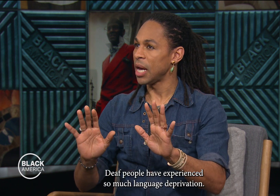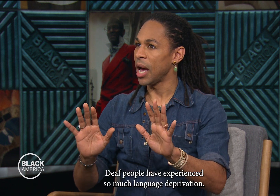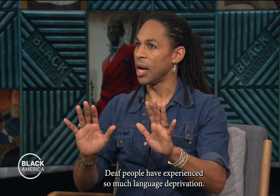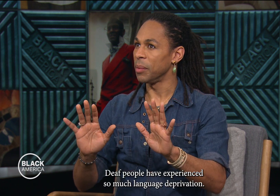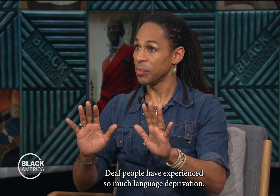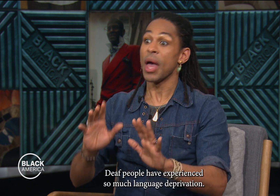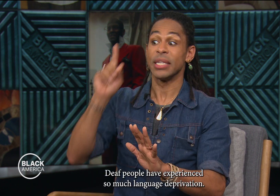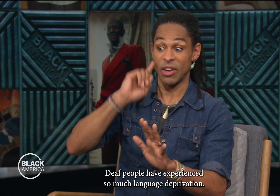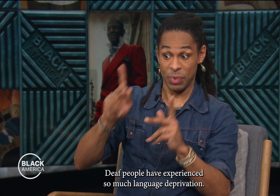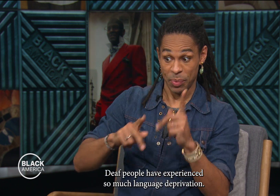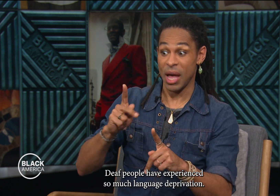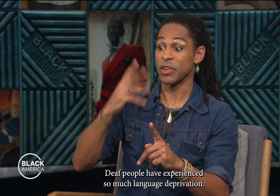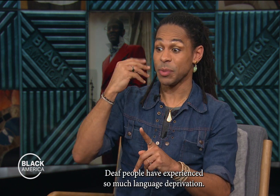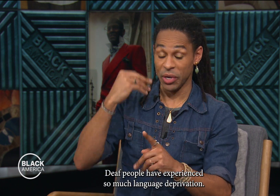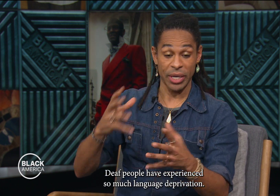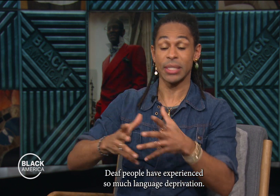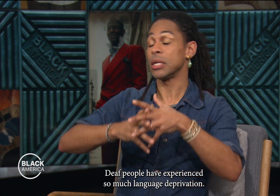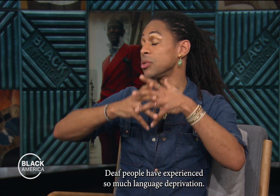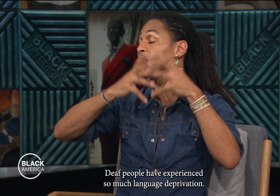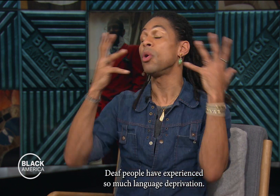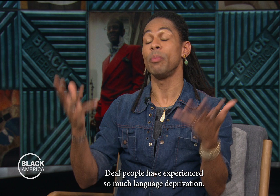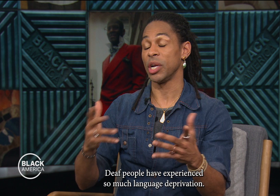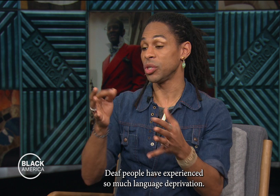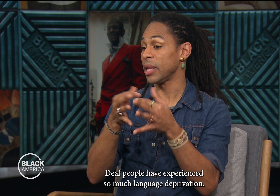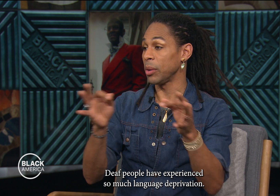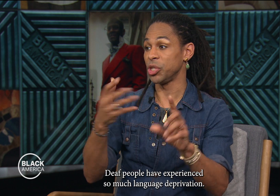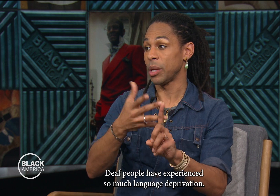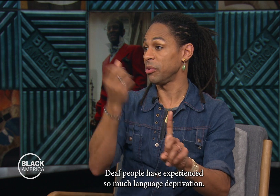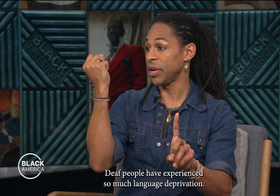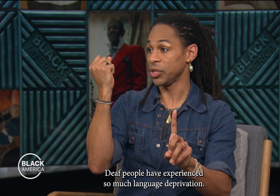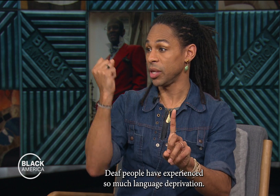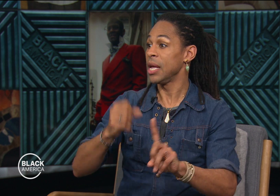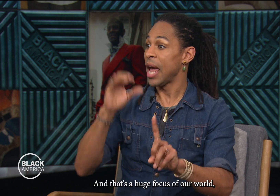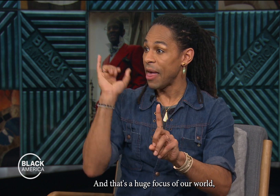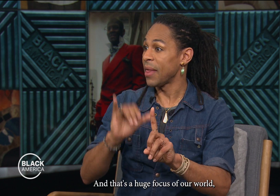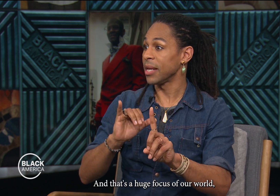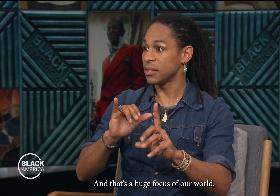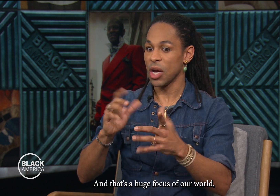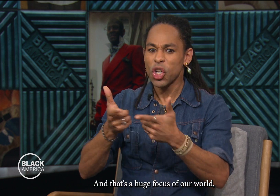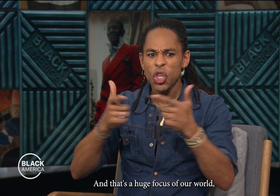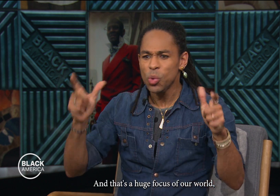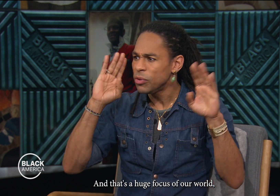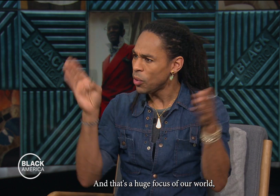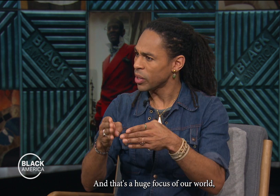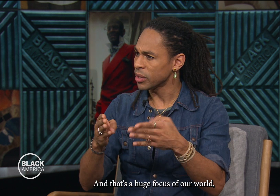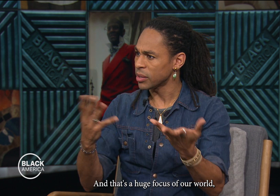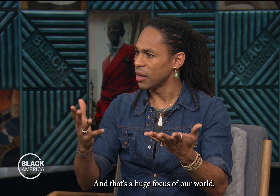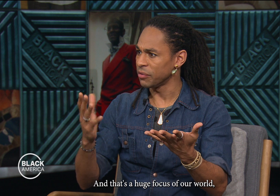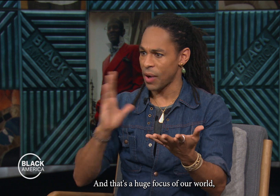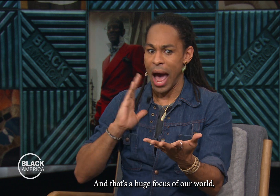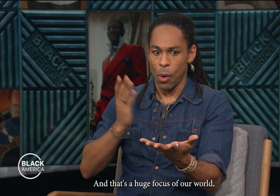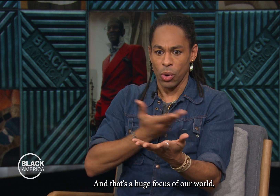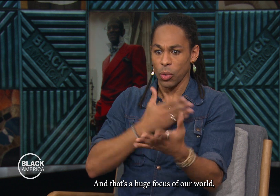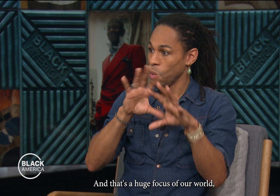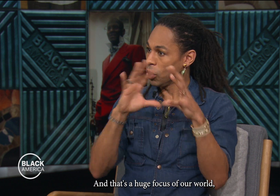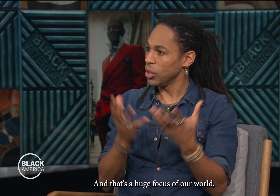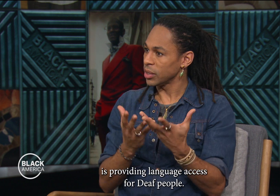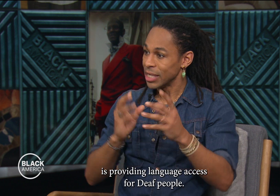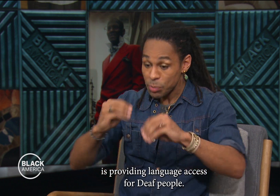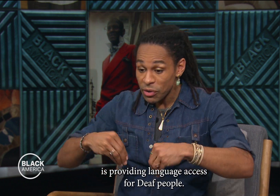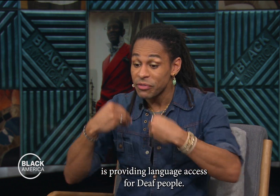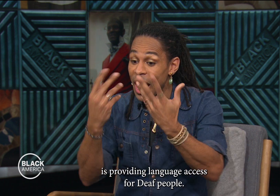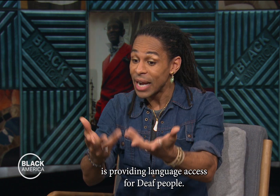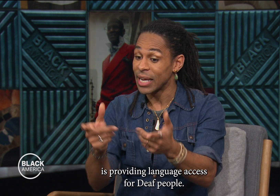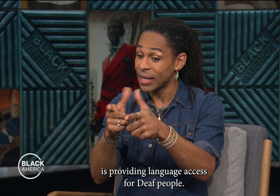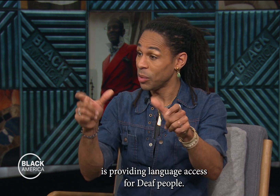language, deaf people have experienced so much language deprivation. And that's a huge focus of our world,